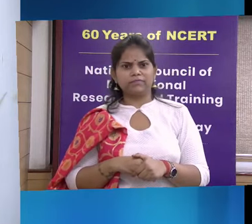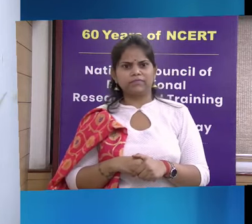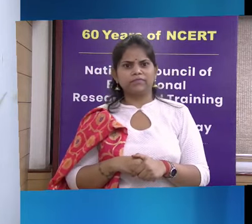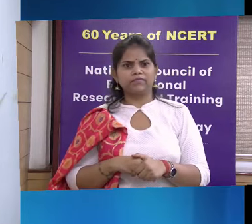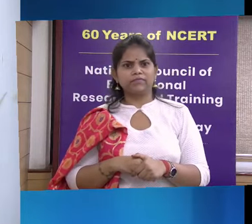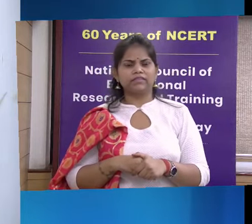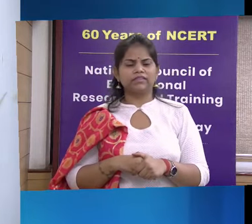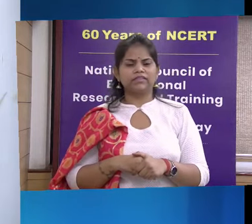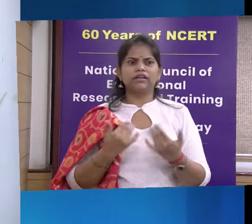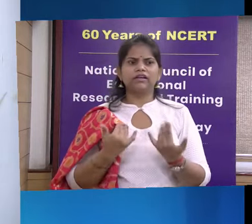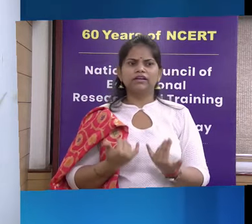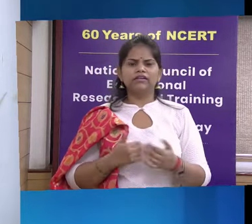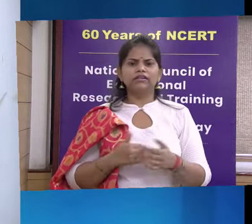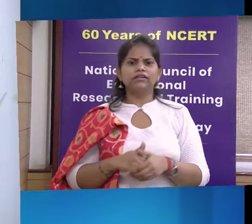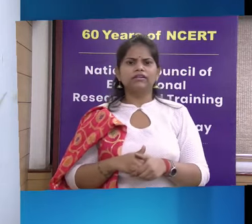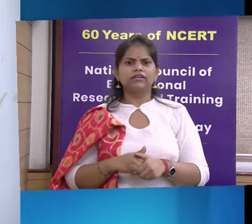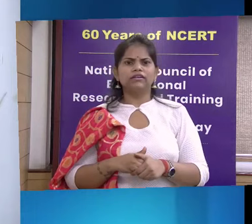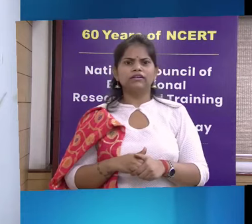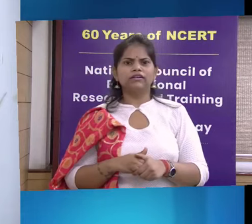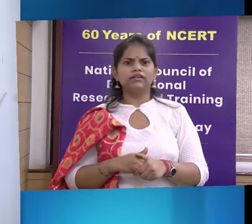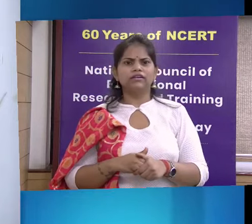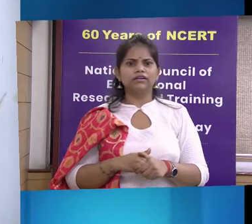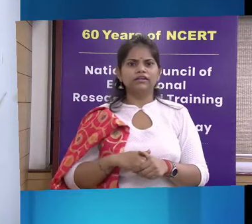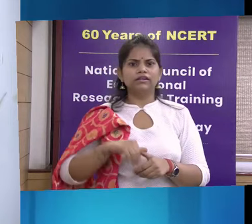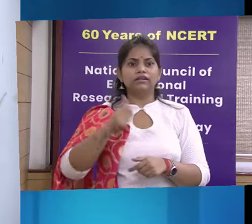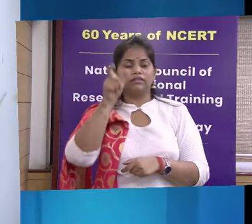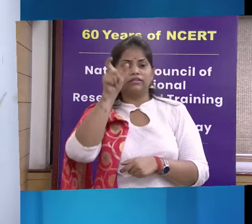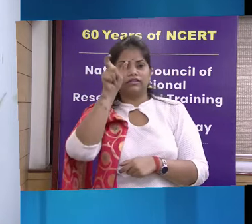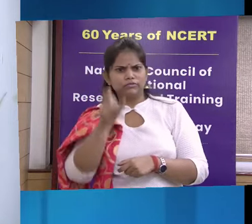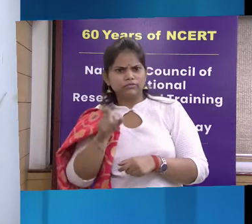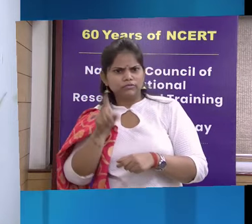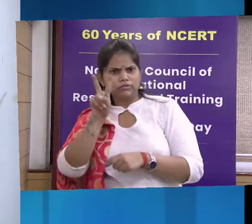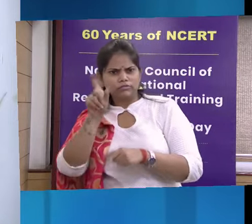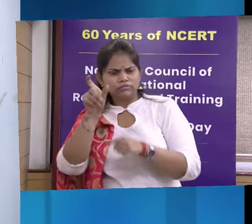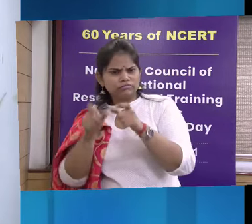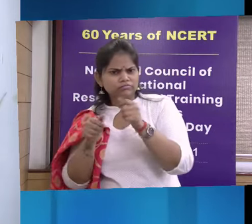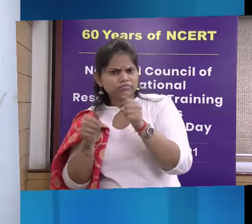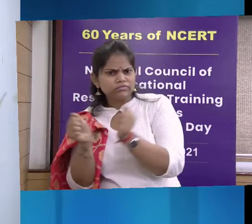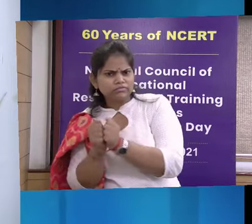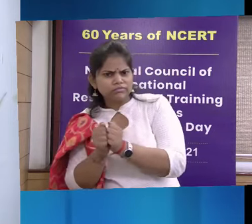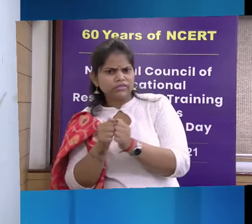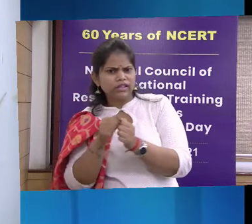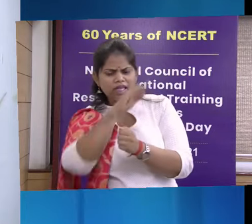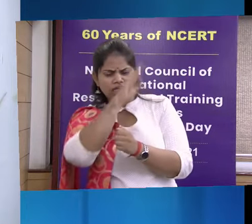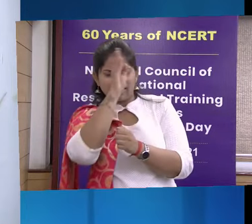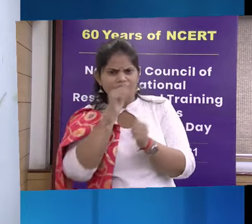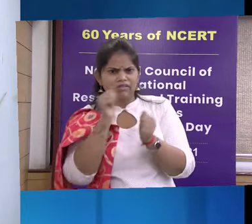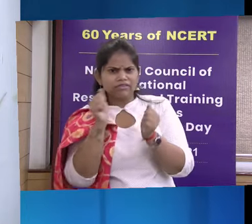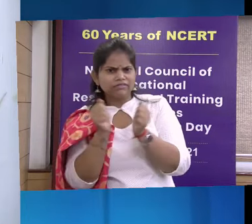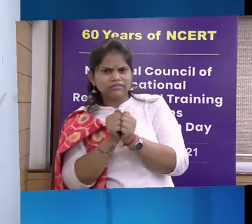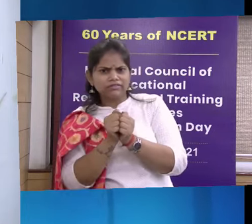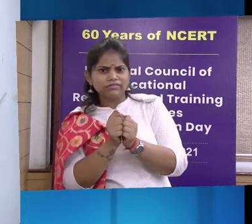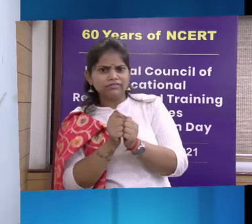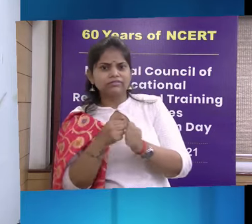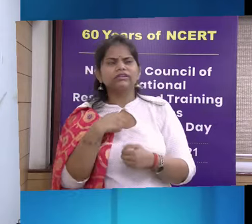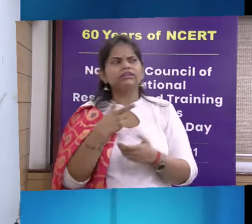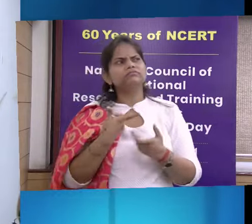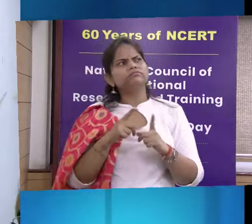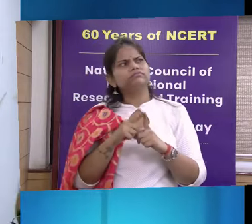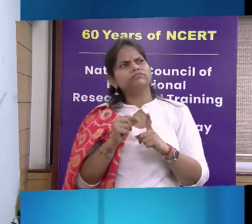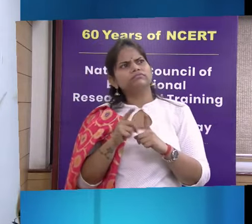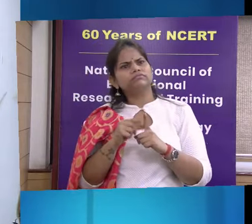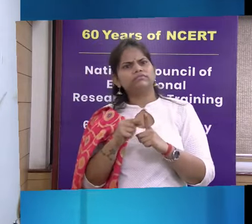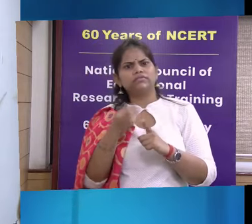No, indeed, hold the other two together, that will never do. Well, what will do? They